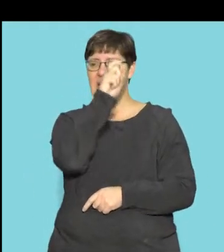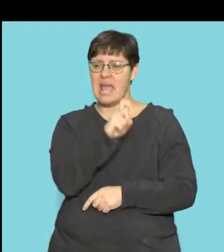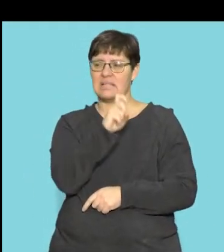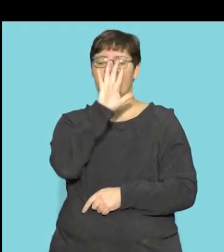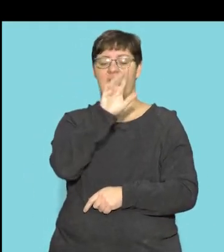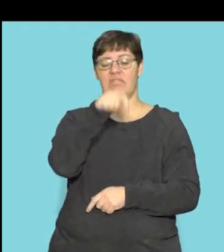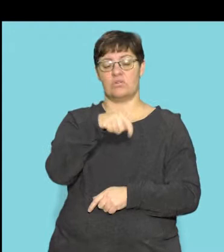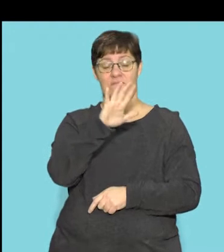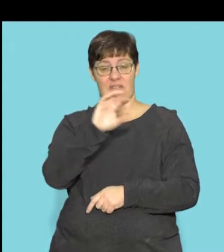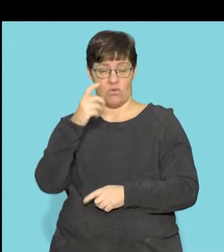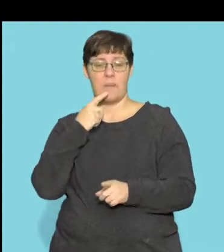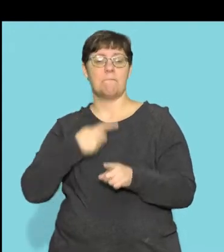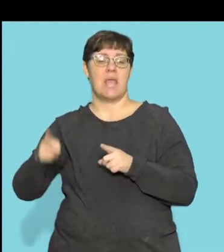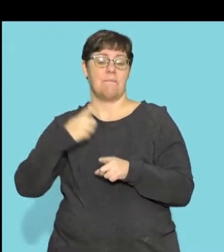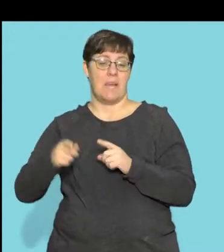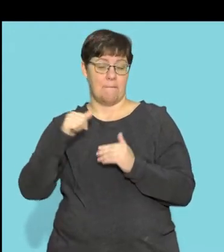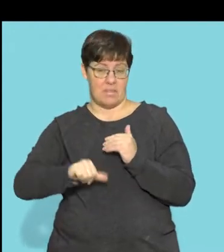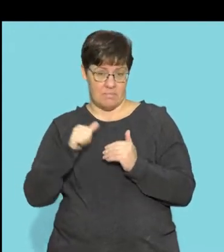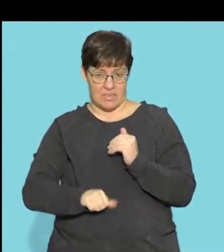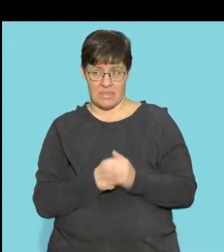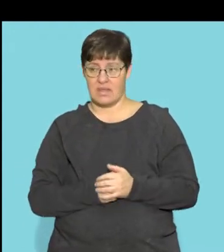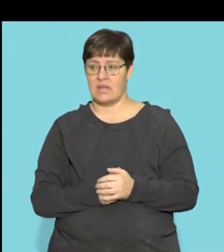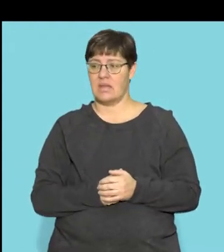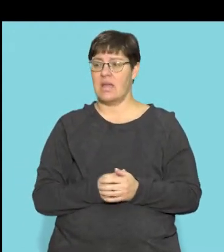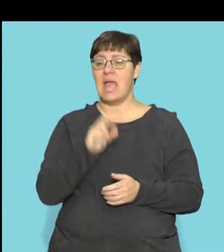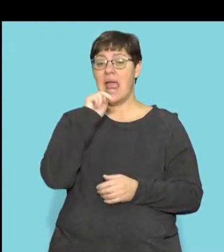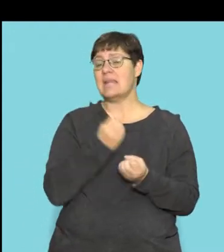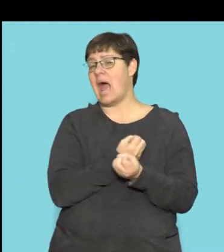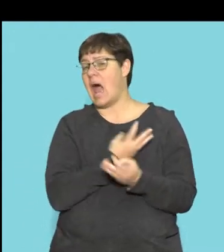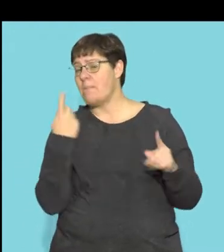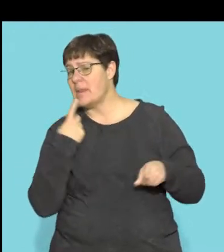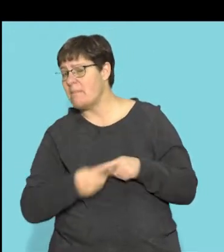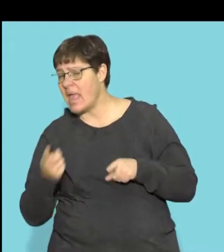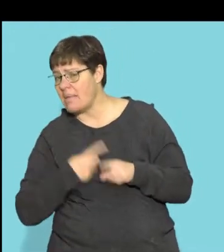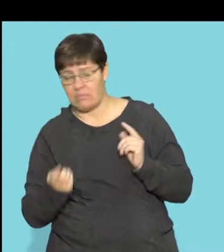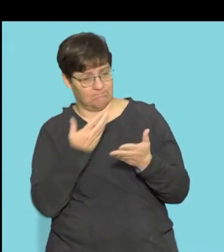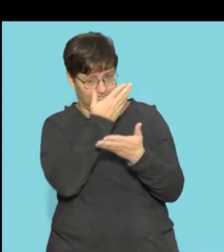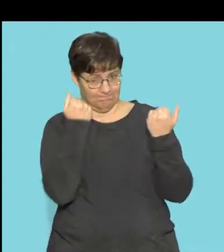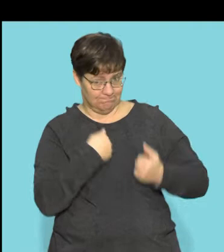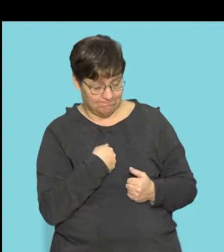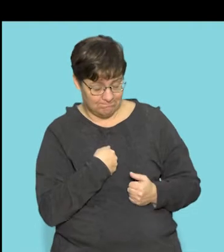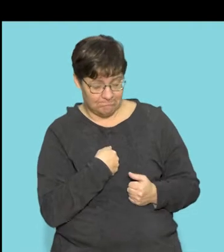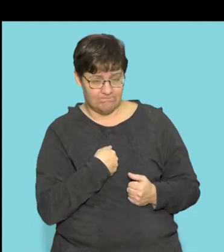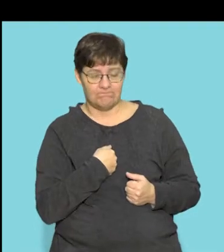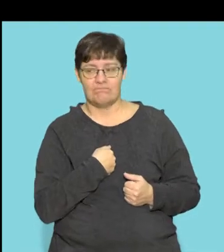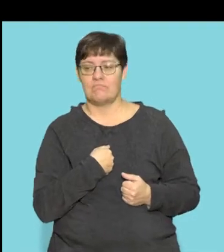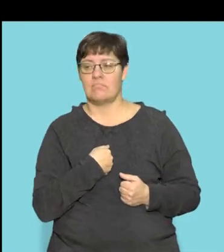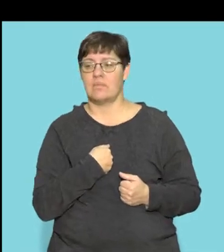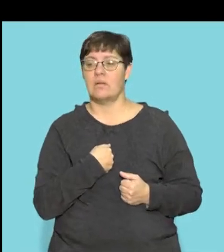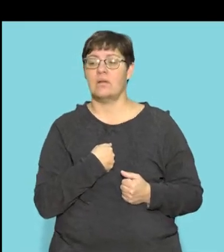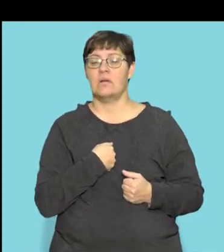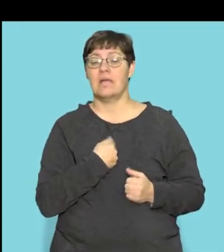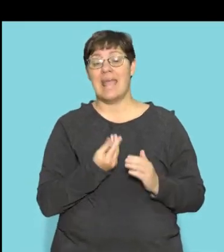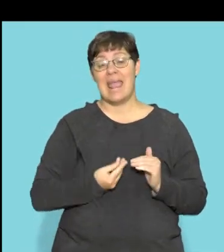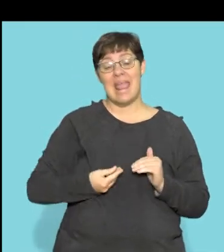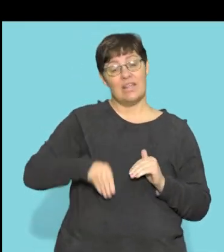5,500, N will be the number of payments that I don't know as yet. And then the interest